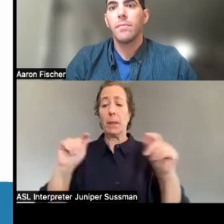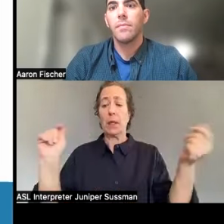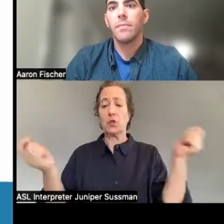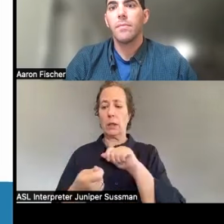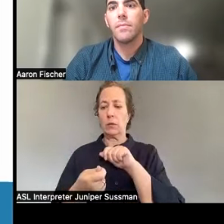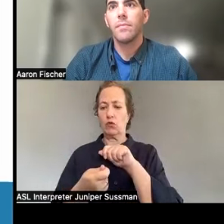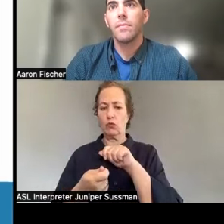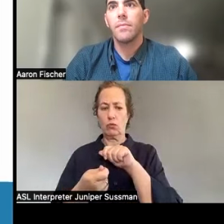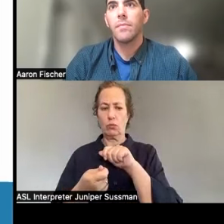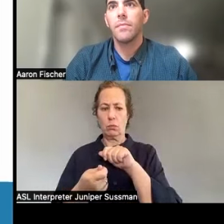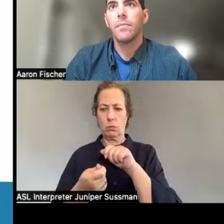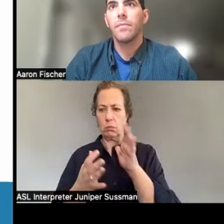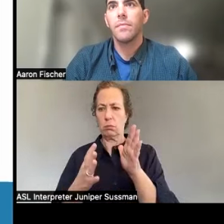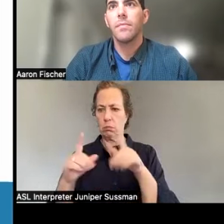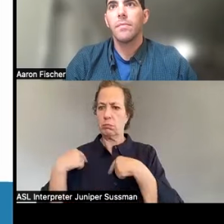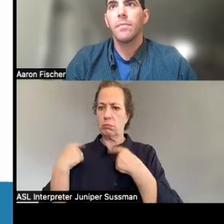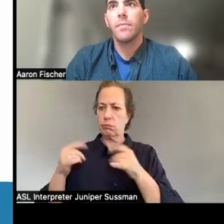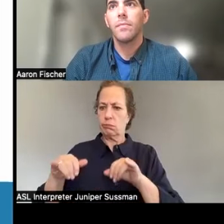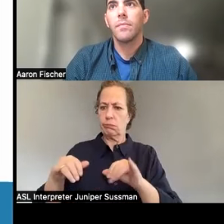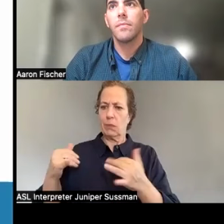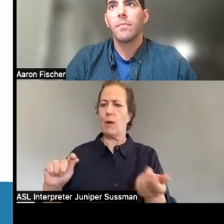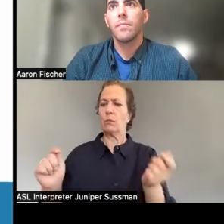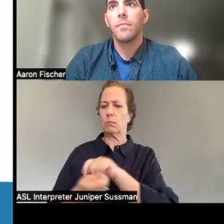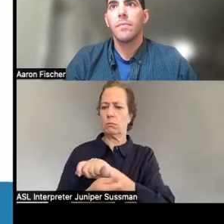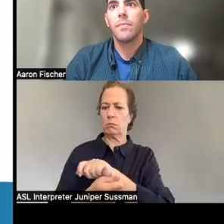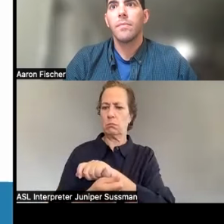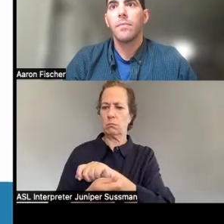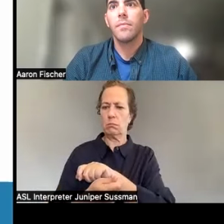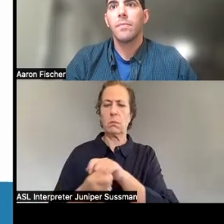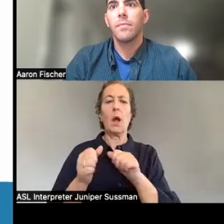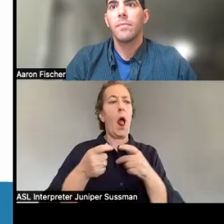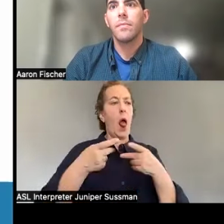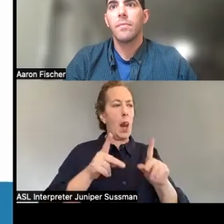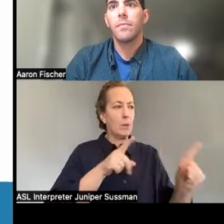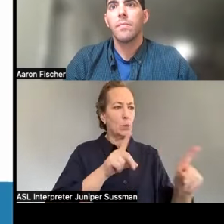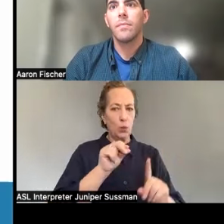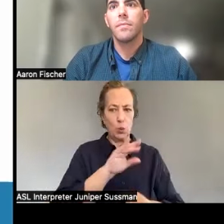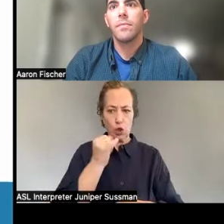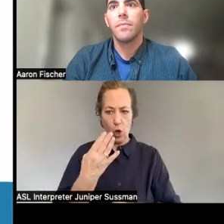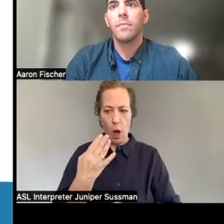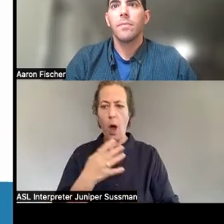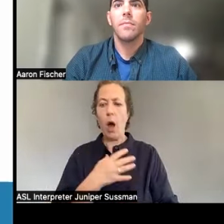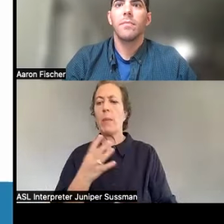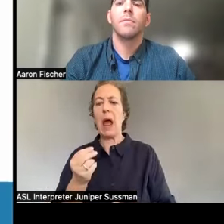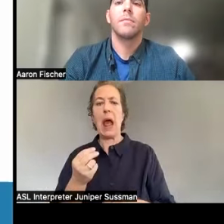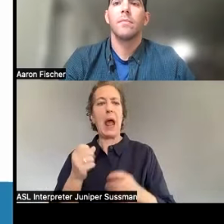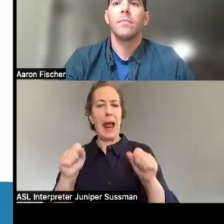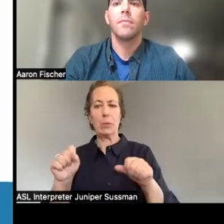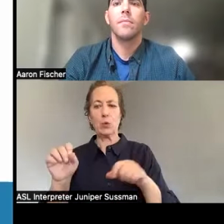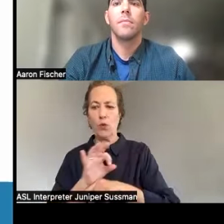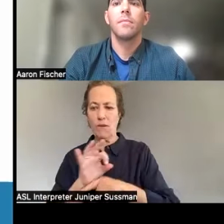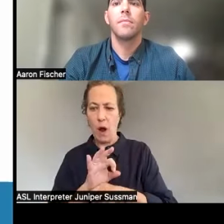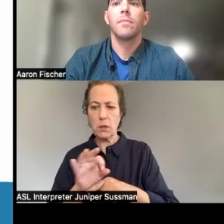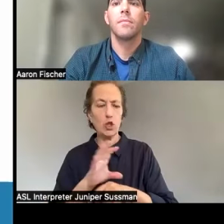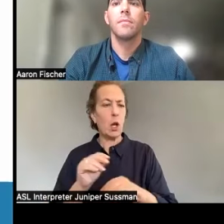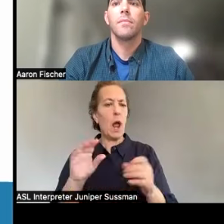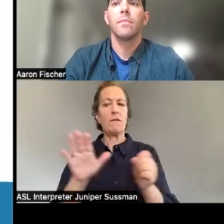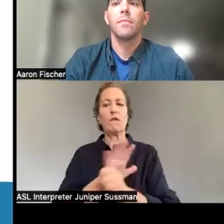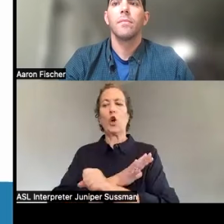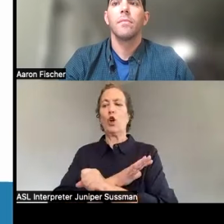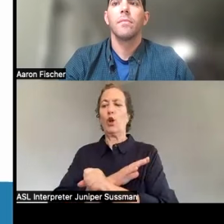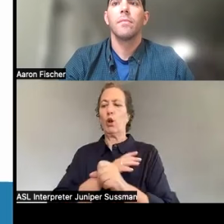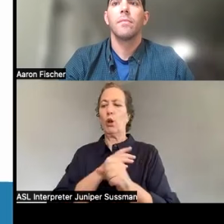that allows someone to do their job, apply for a job, and to be able to function in their job and be fully productive to